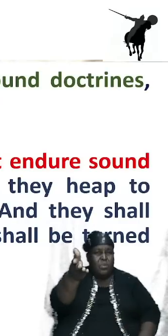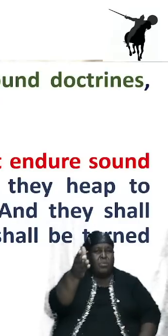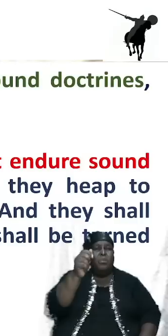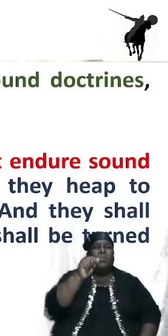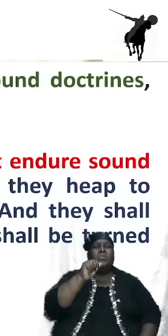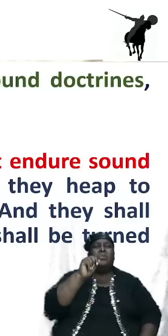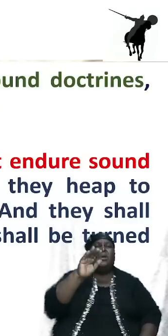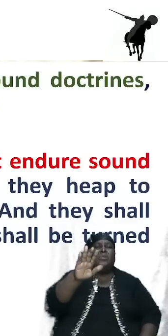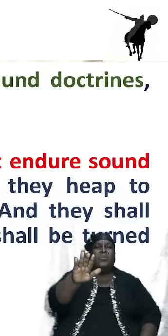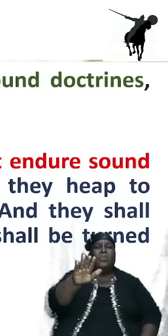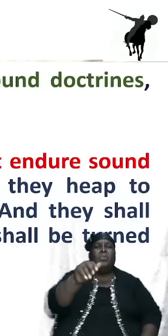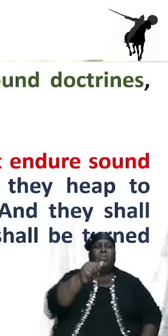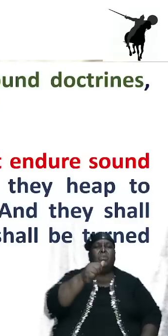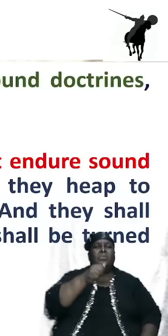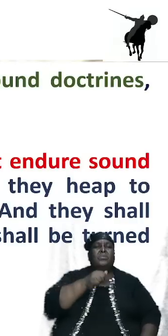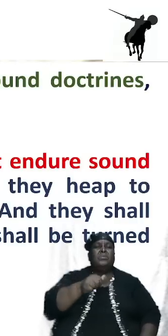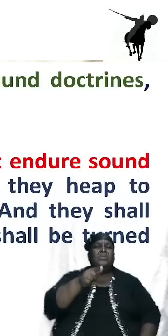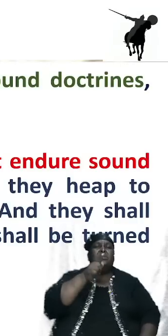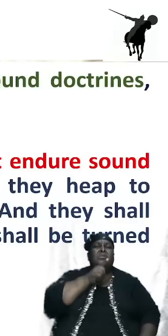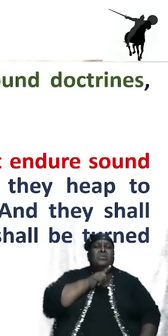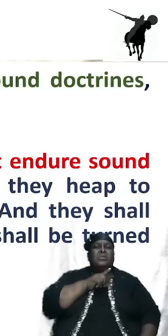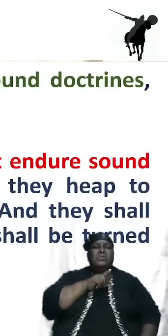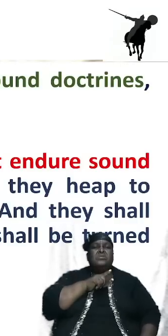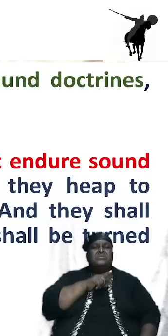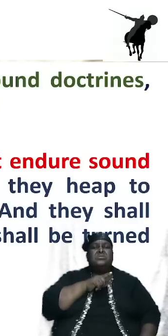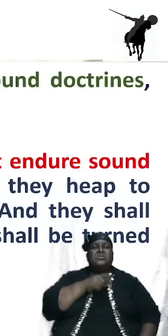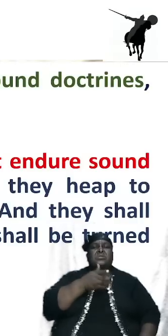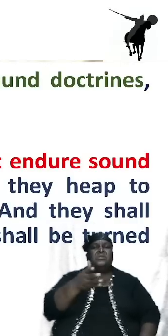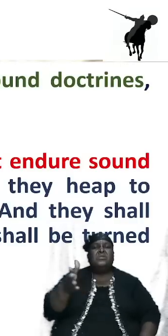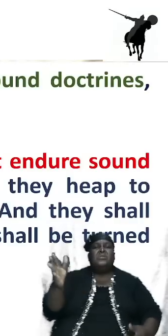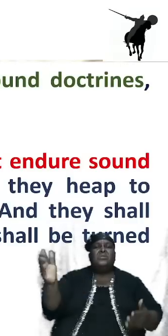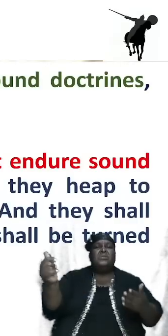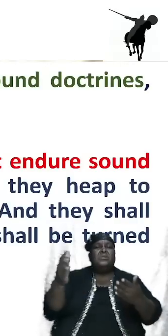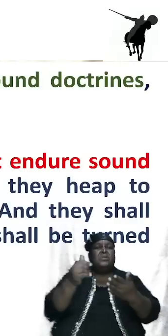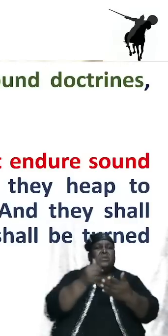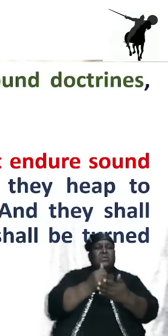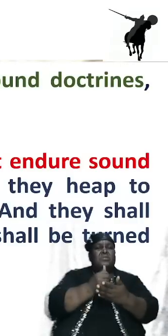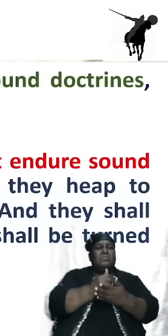own desires, praise God, they will gather around them